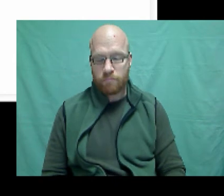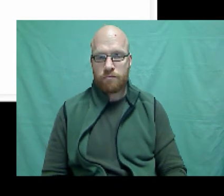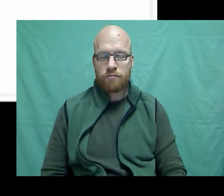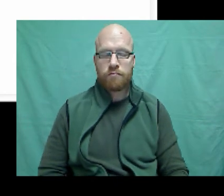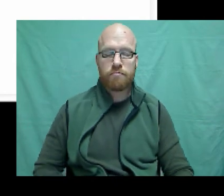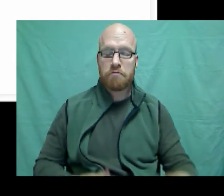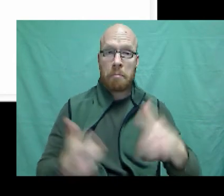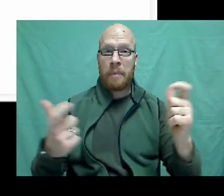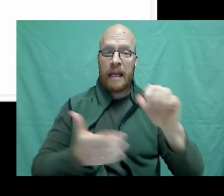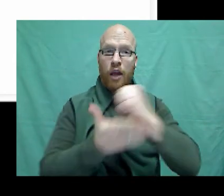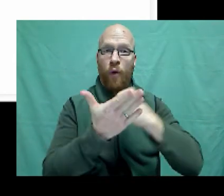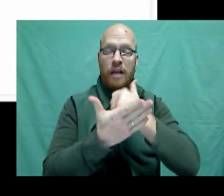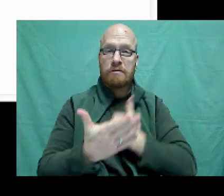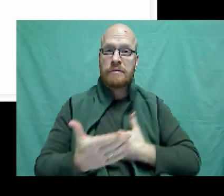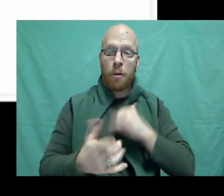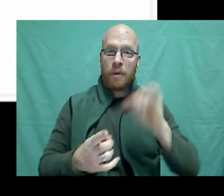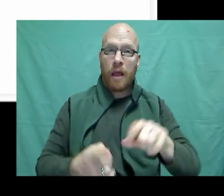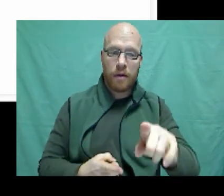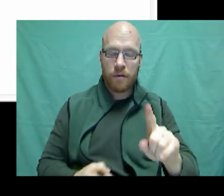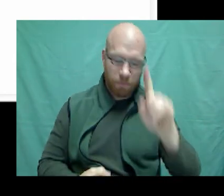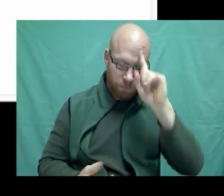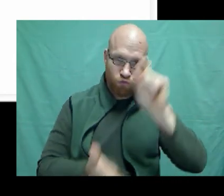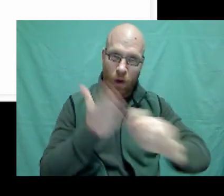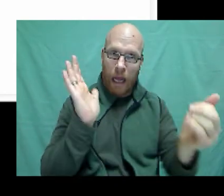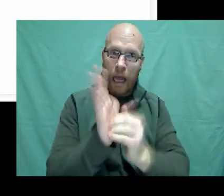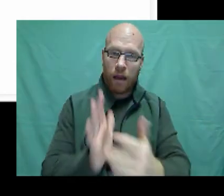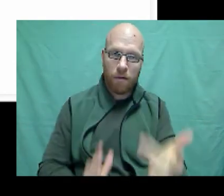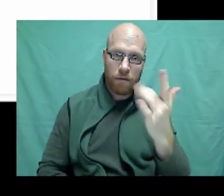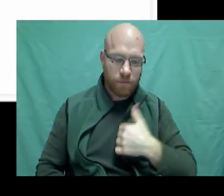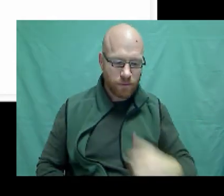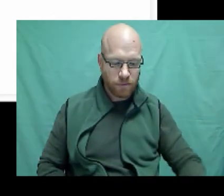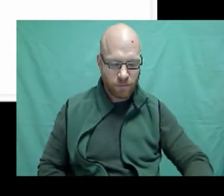Whoa, that was a huge eraser. Sorry about that. Let me fix that again.